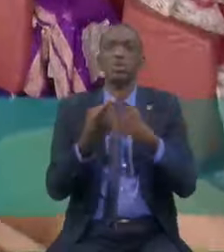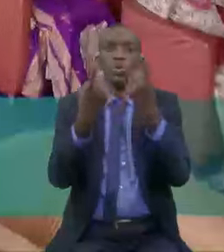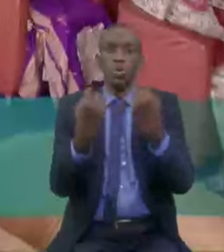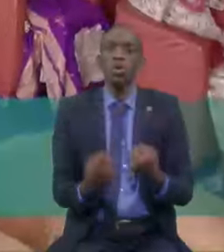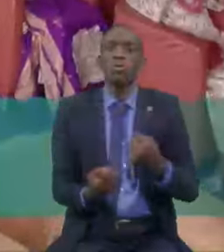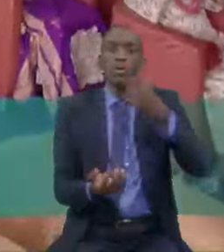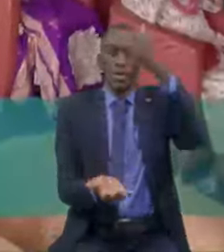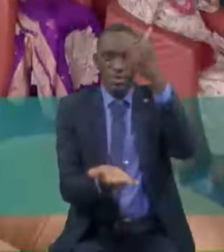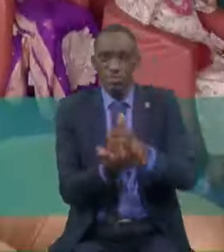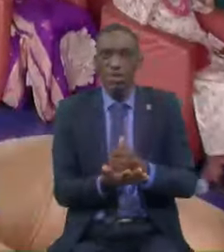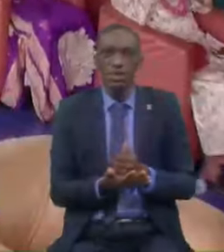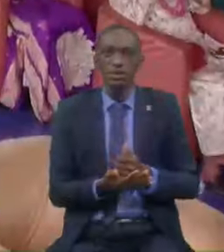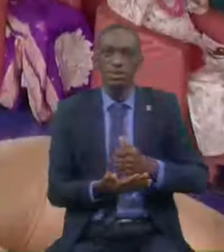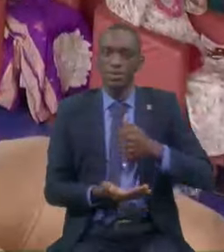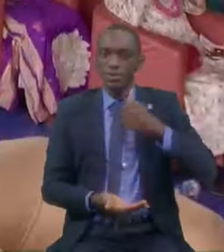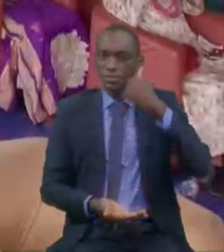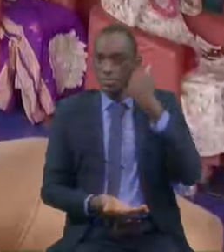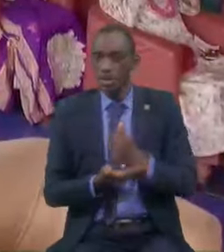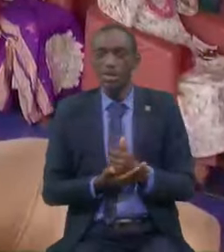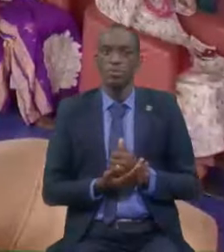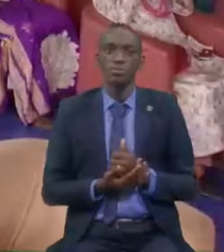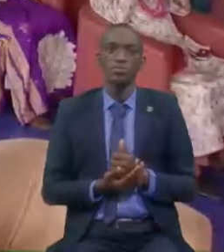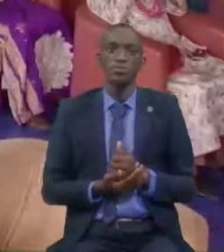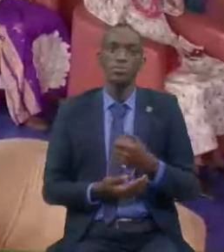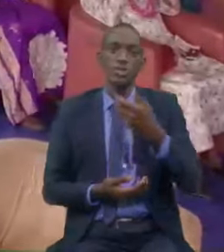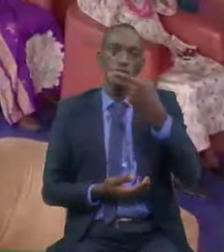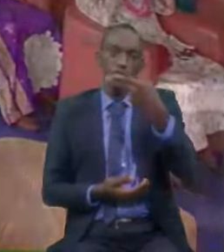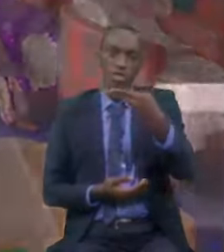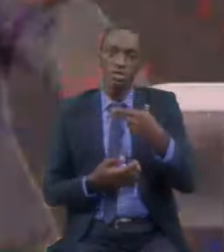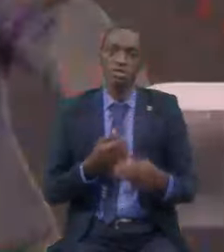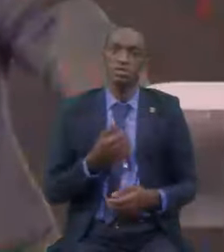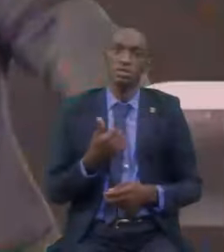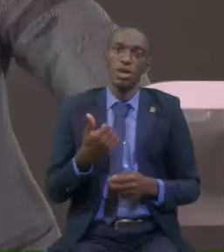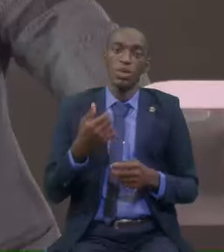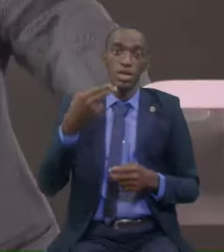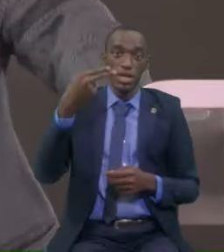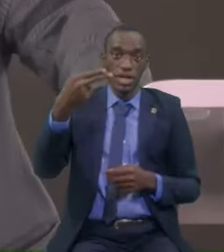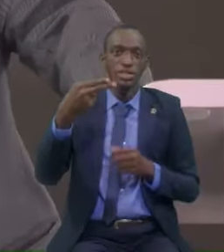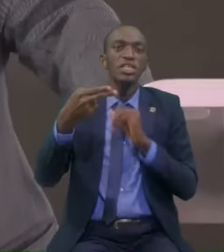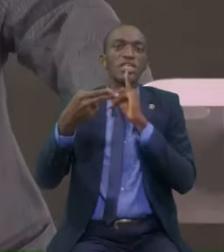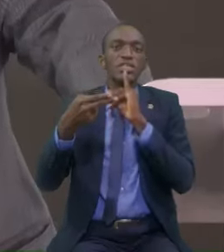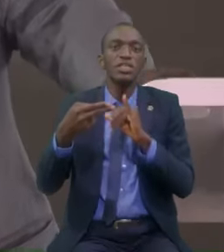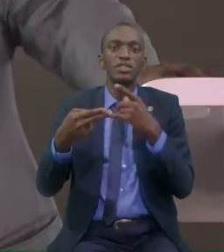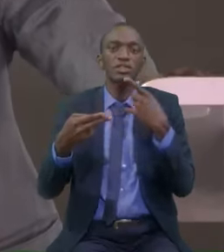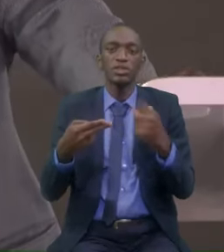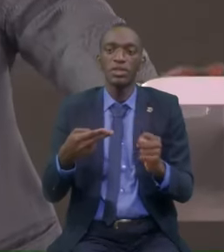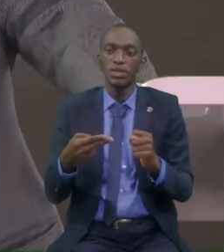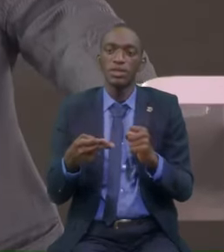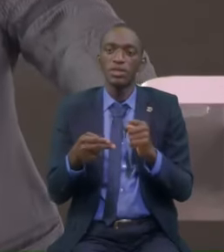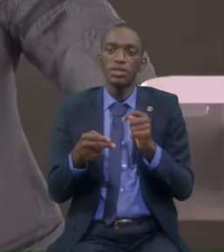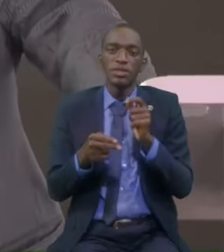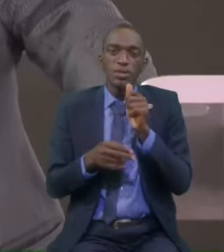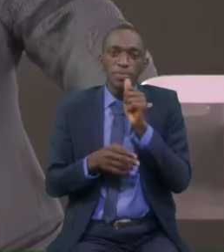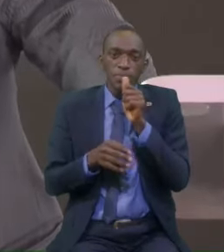Amen. H, the healing spirit. The healing